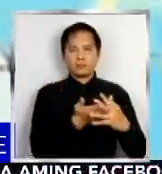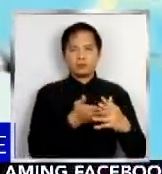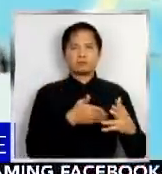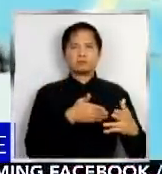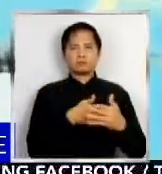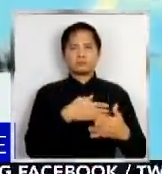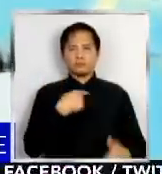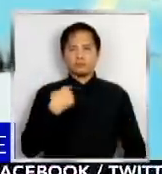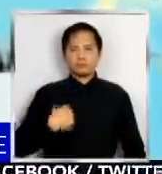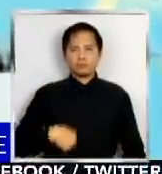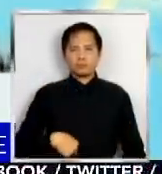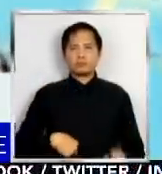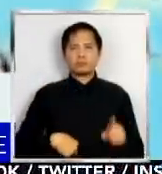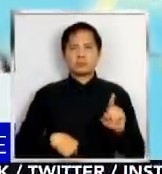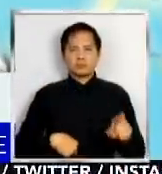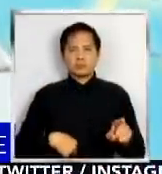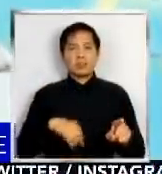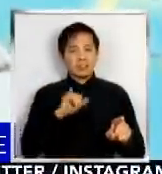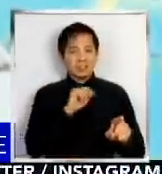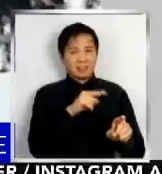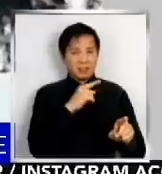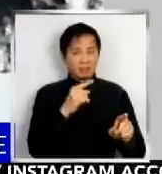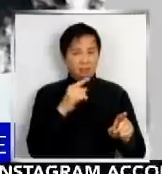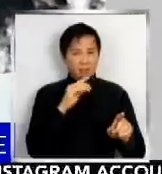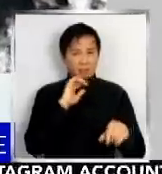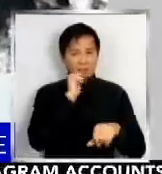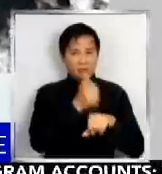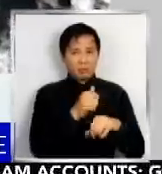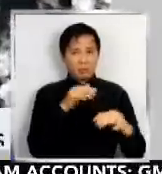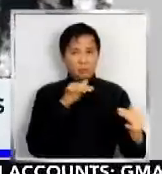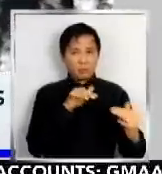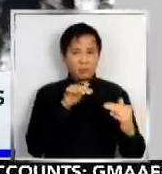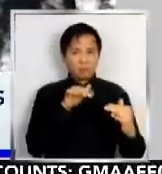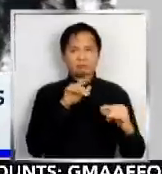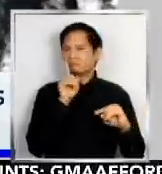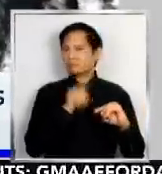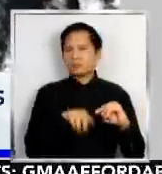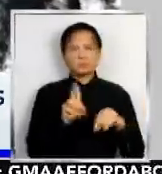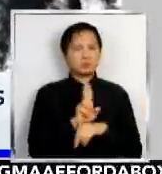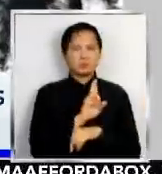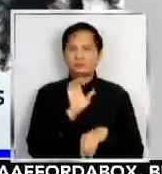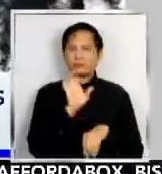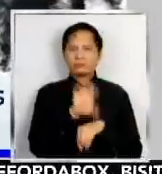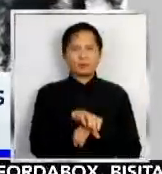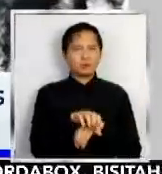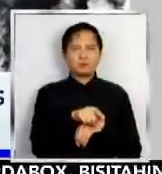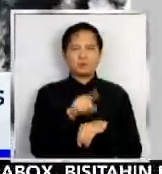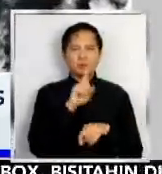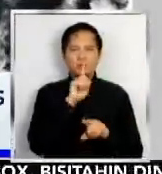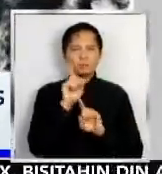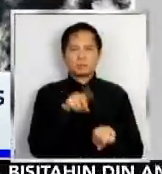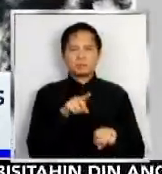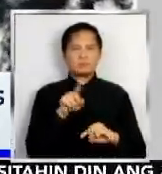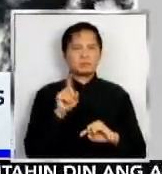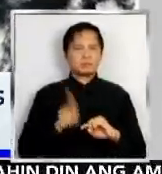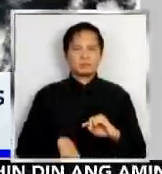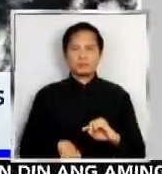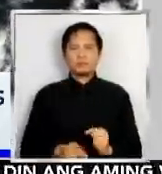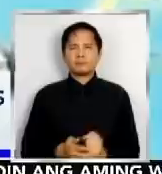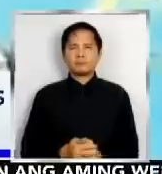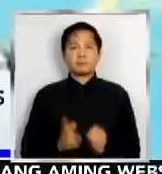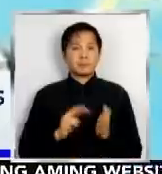it's a legal case you file, they cannot use force in to respond to that. So we should stay in